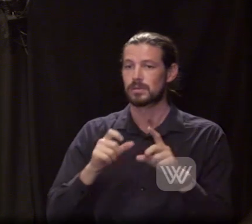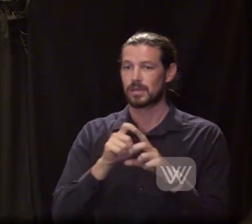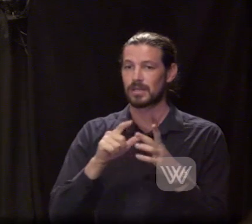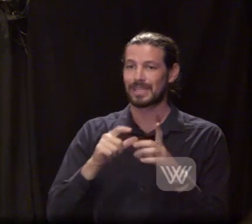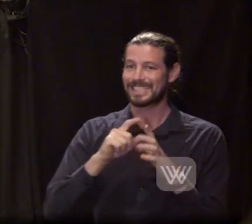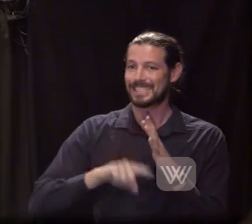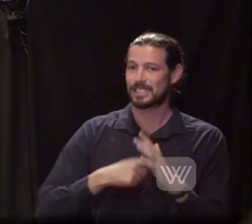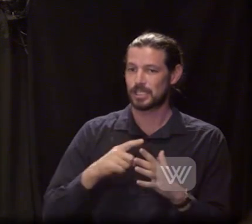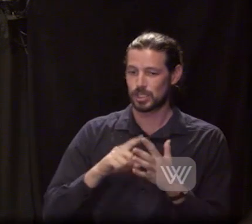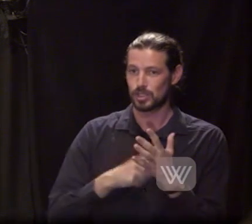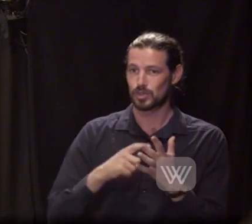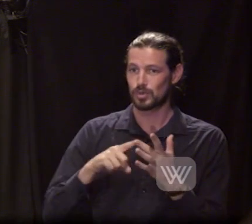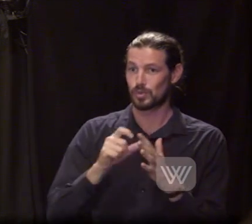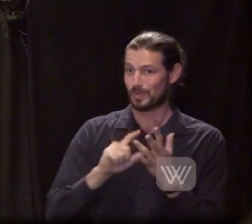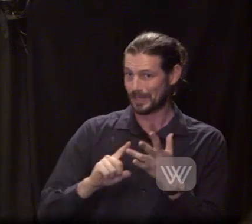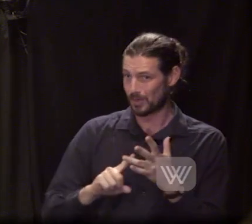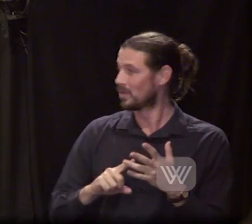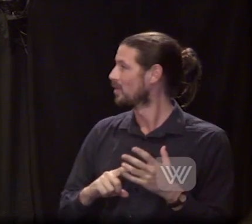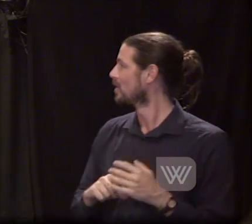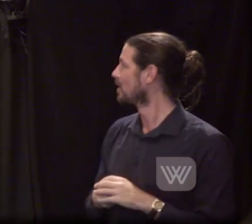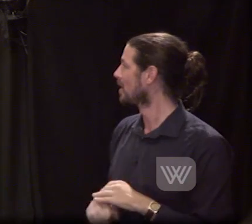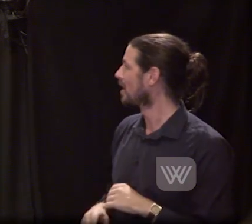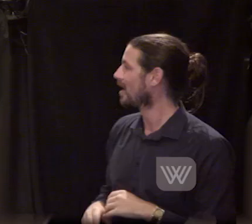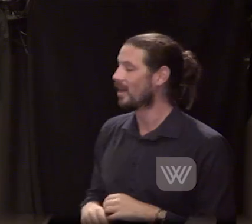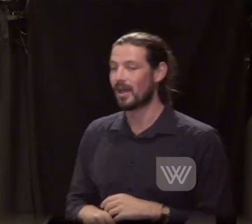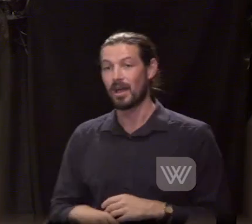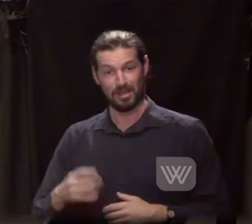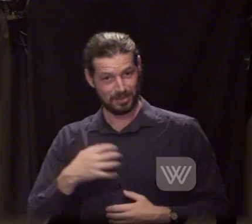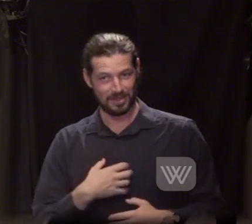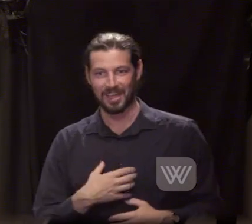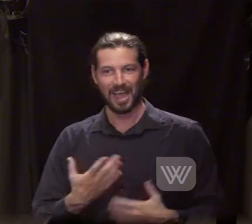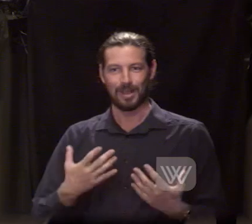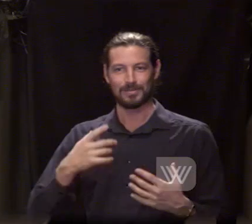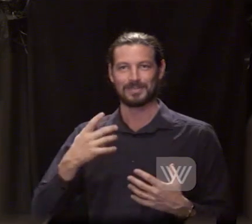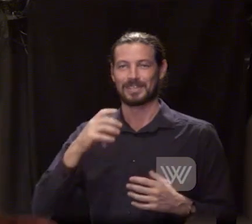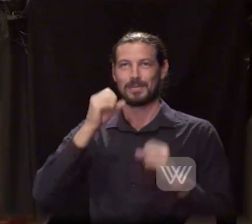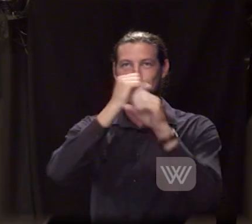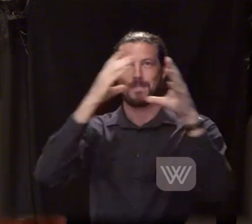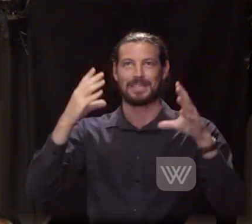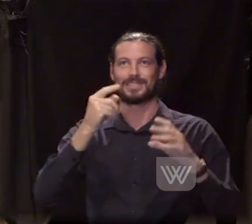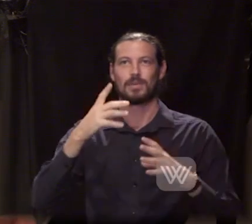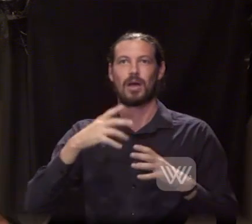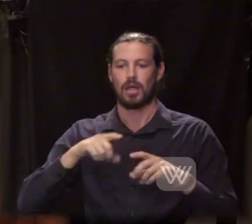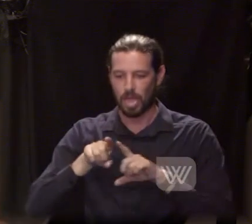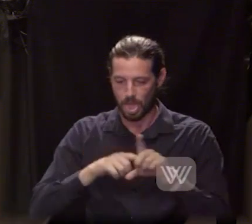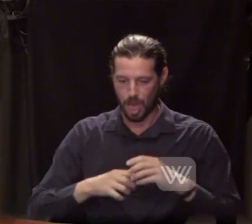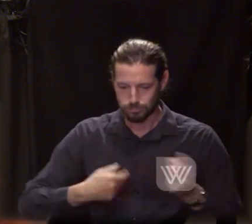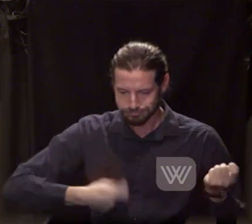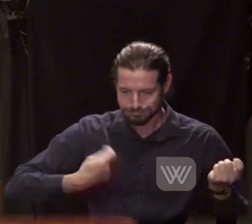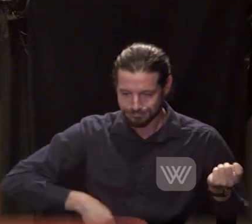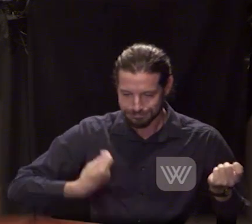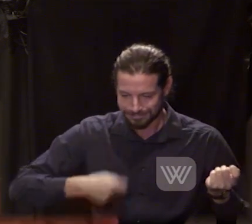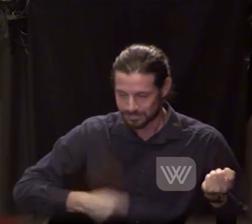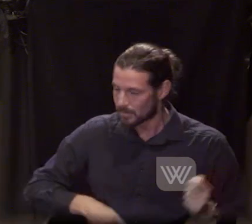trying to learn the ukulele, and I'm like, you're getting out of that airlock. Like, oh my god. Well, you could zip yourself behind the airlock, and so it's not